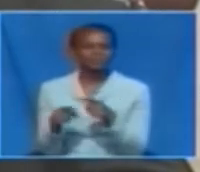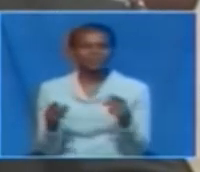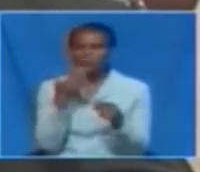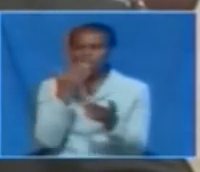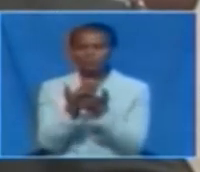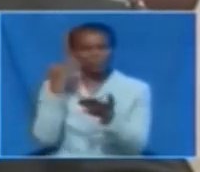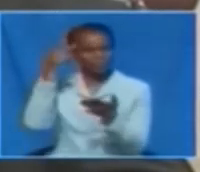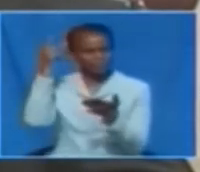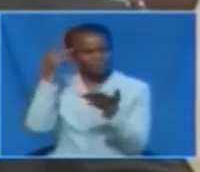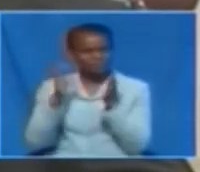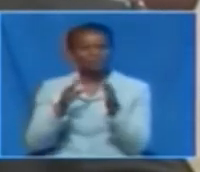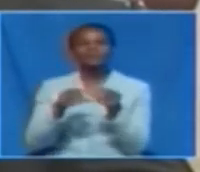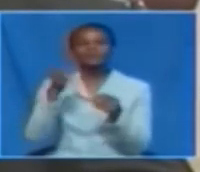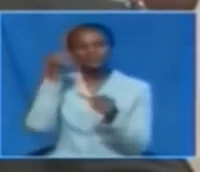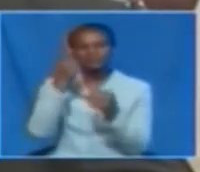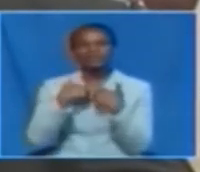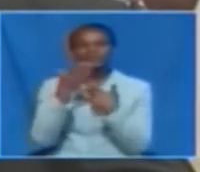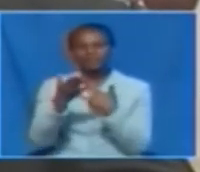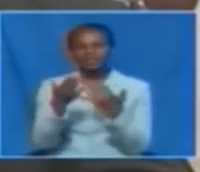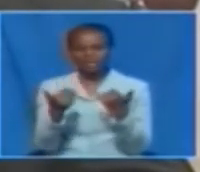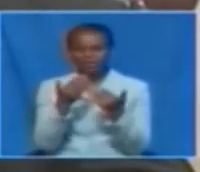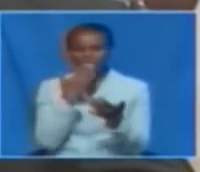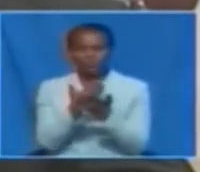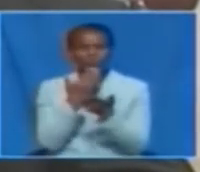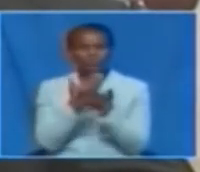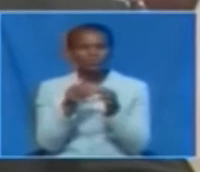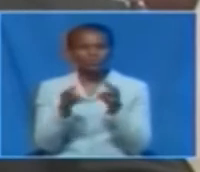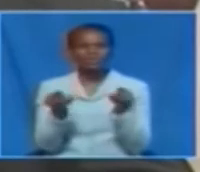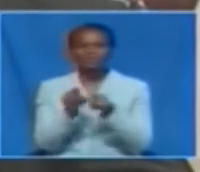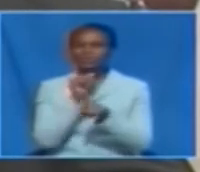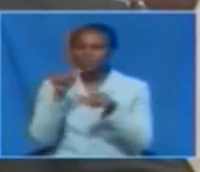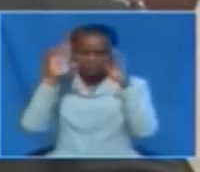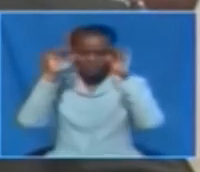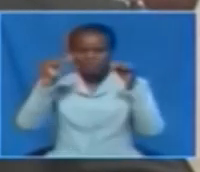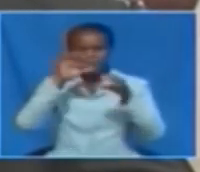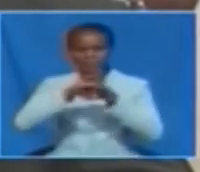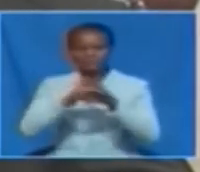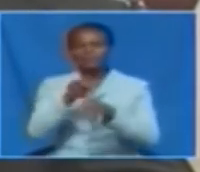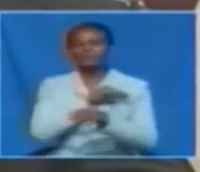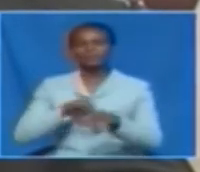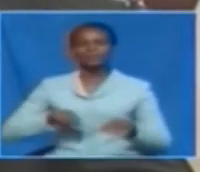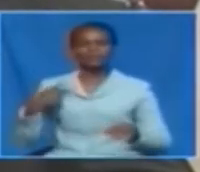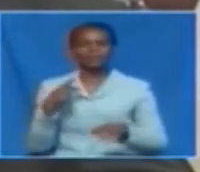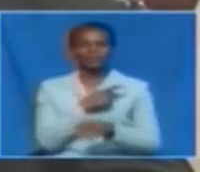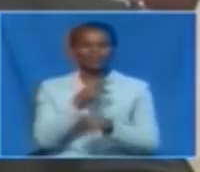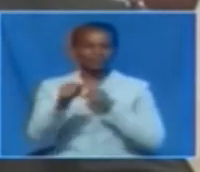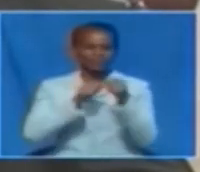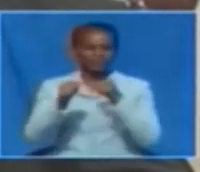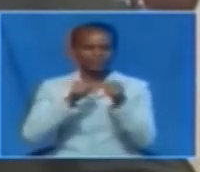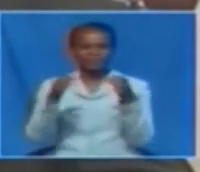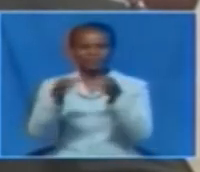politician understands that this scenario is different. It's not just a presidential by-election. Members of parliament will be fighting for their